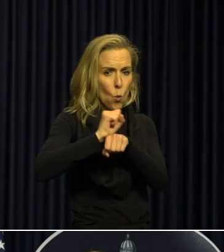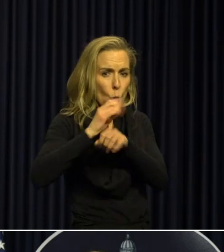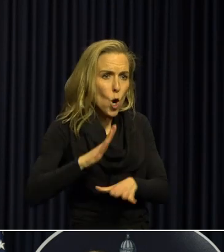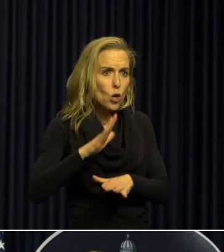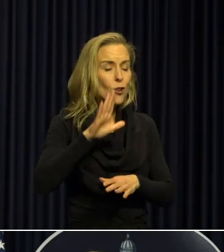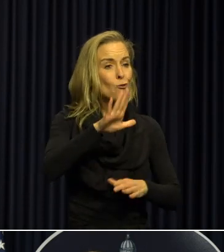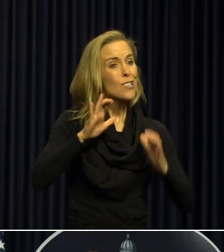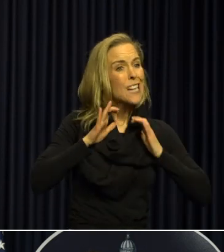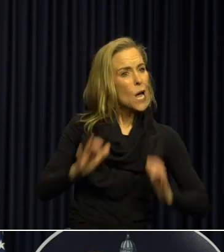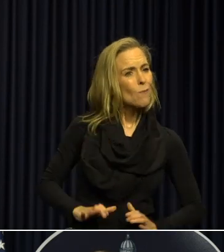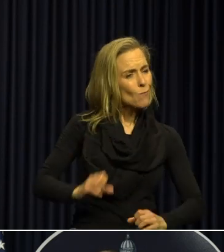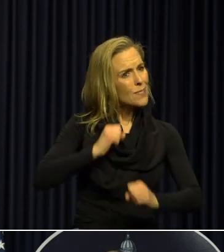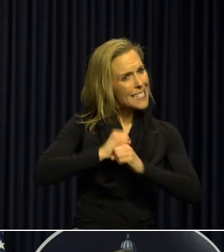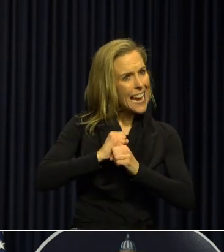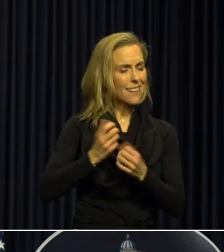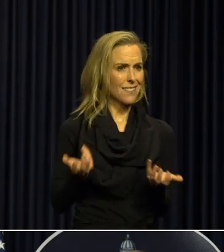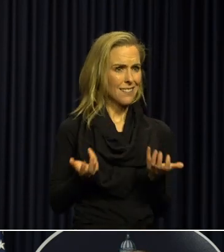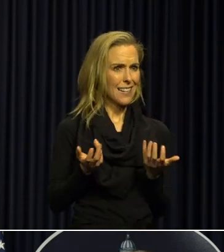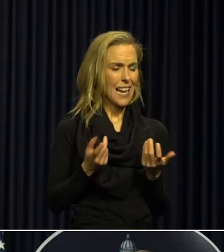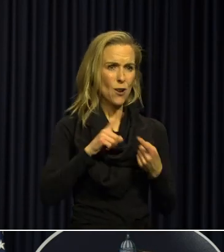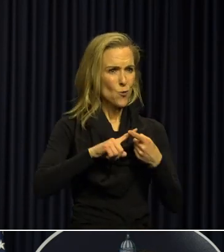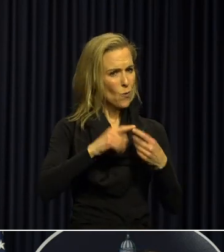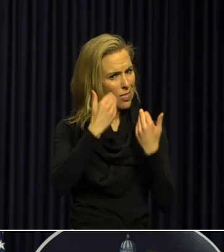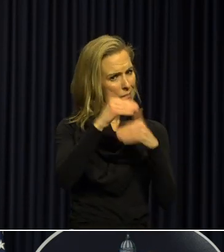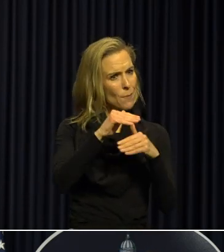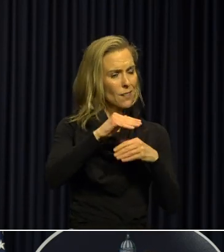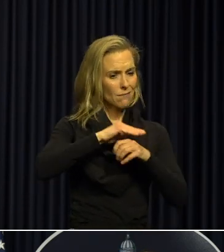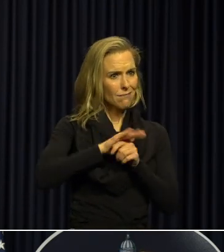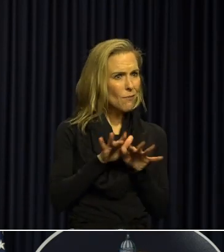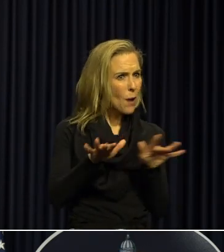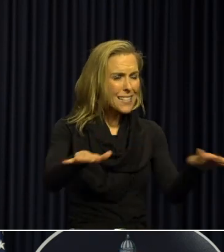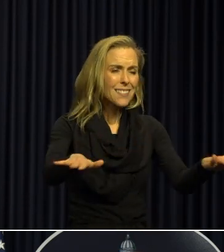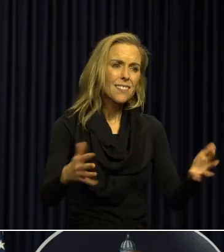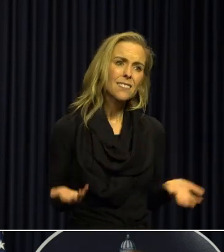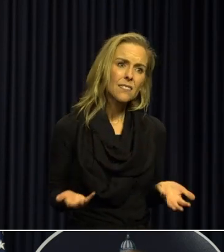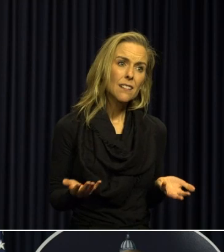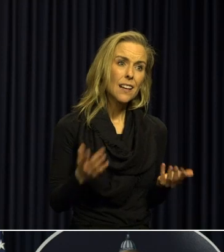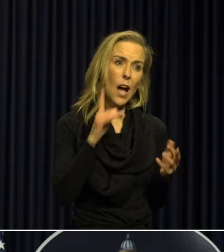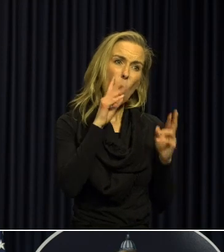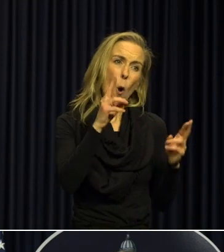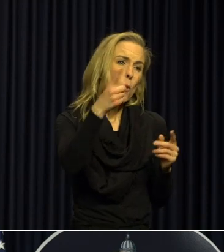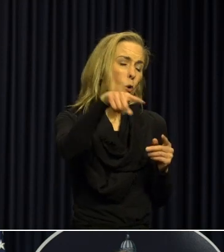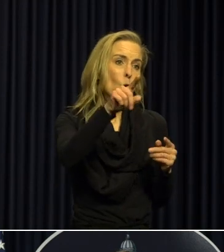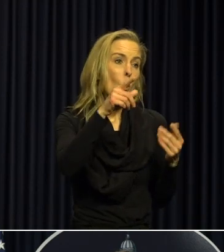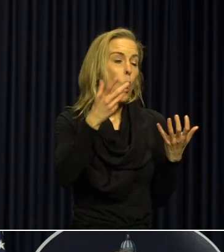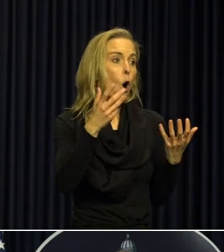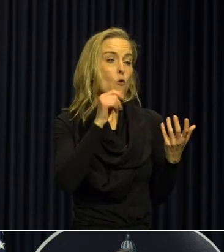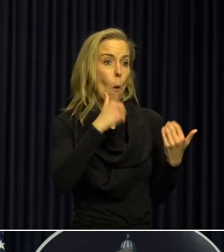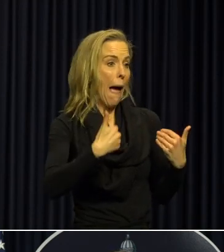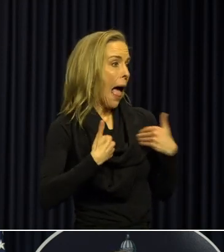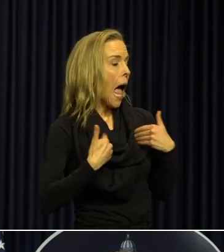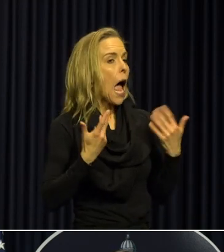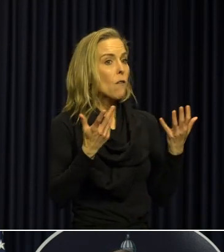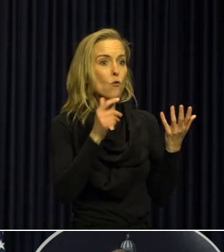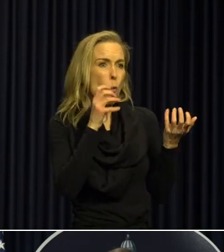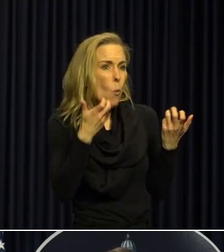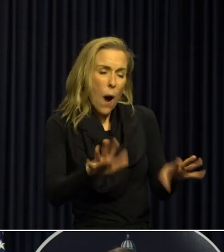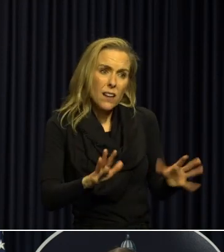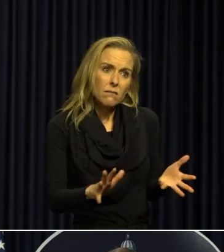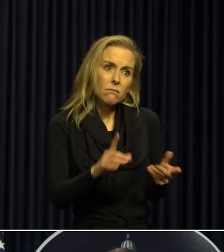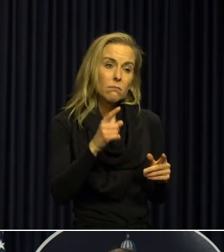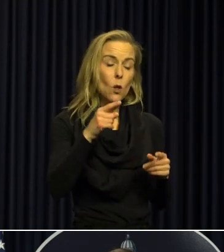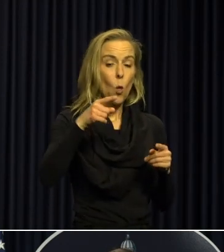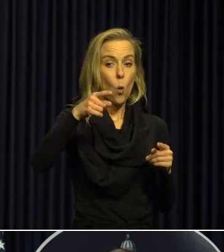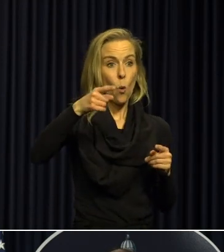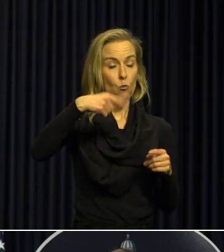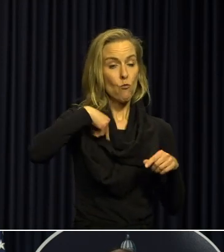way that would spread the virus. And I hope nobody out there would want to. And every group that I have talked to uniformly